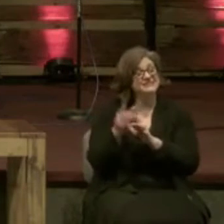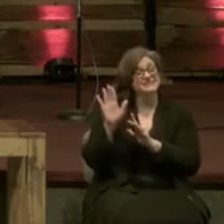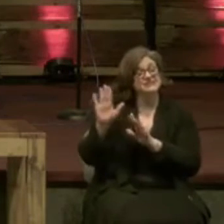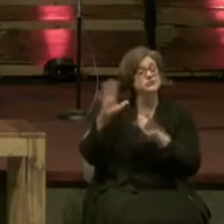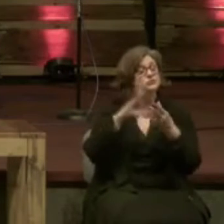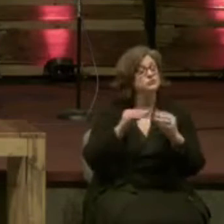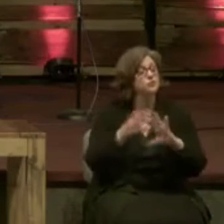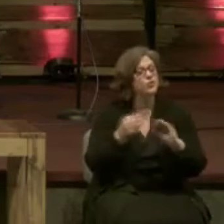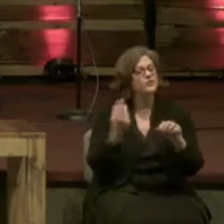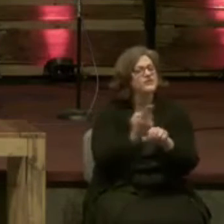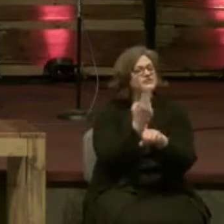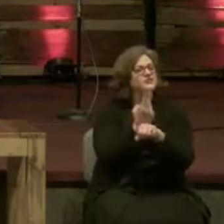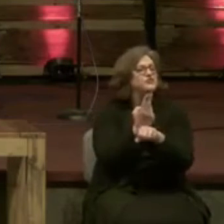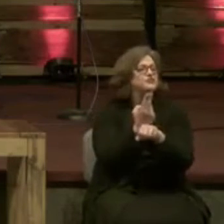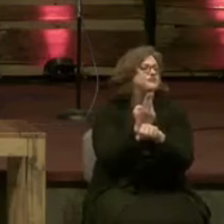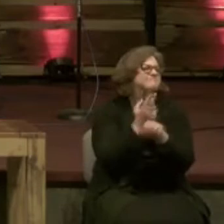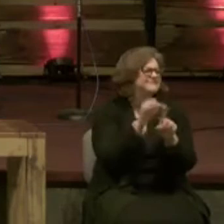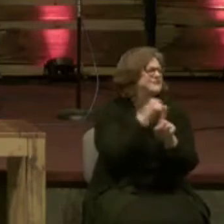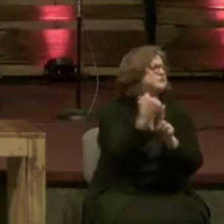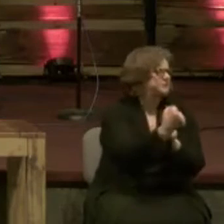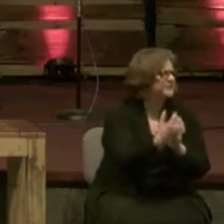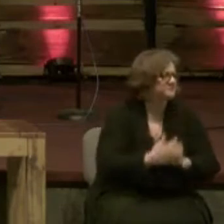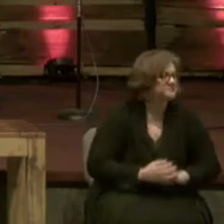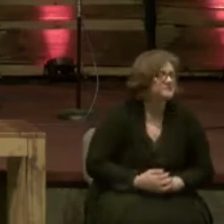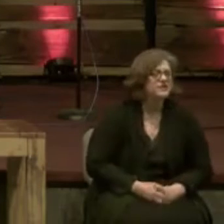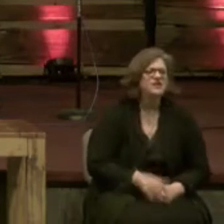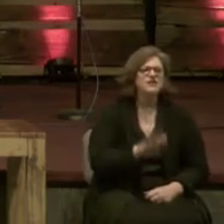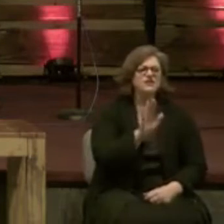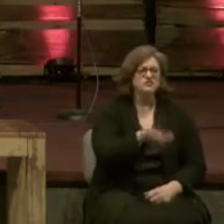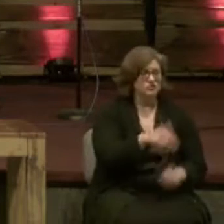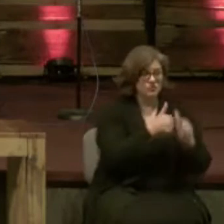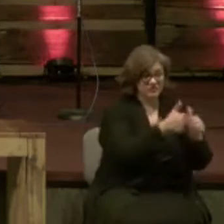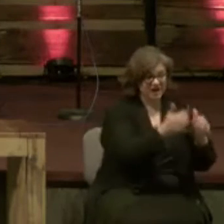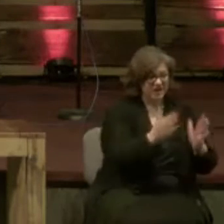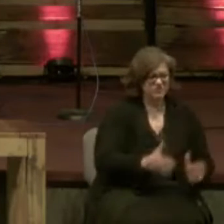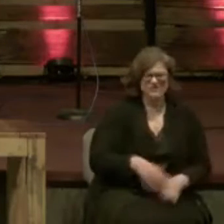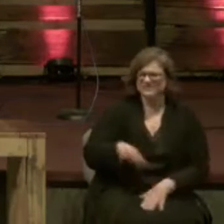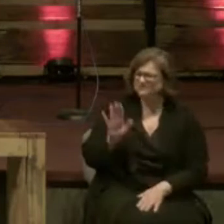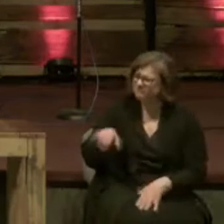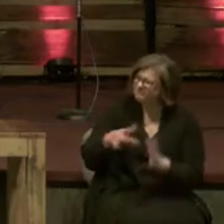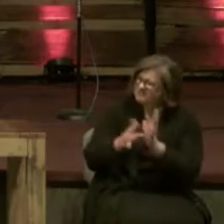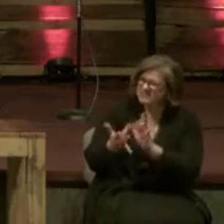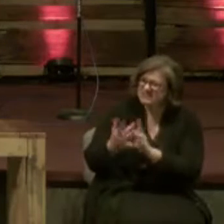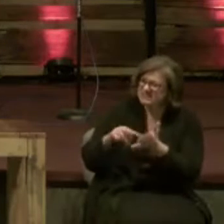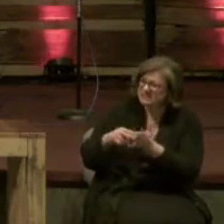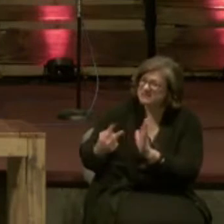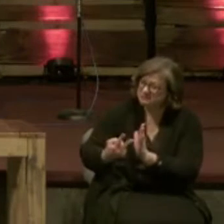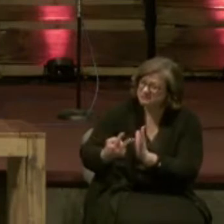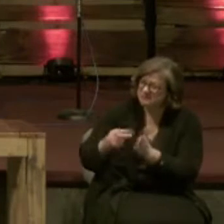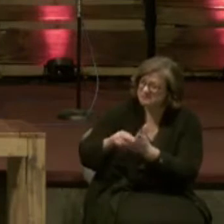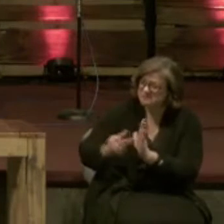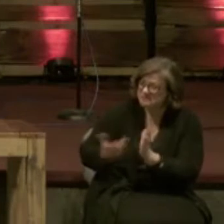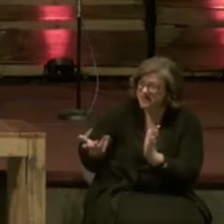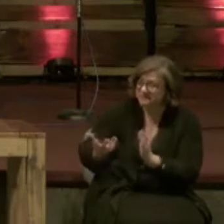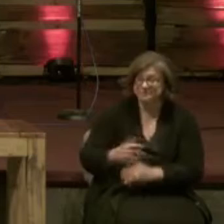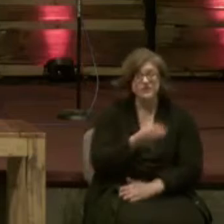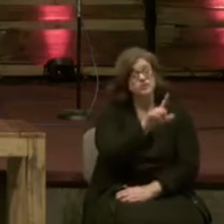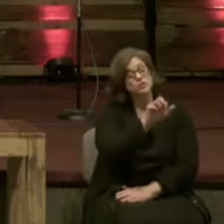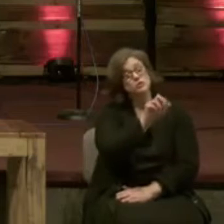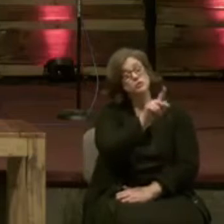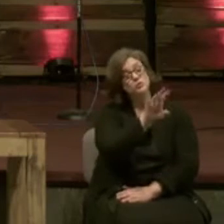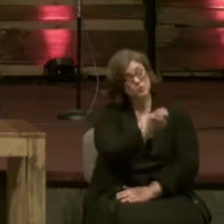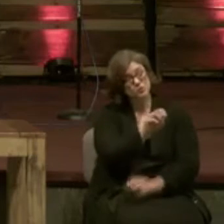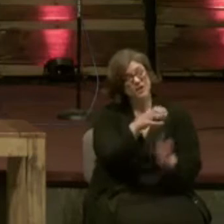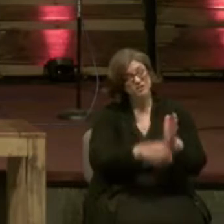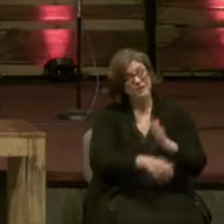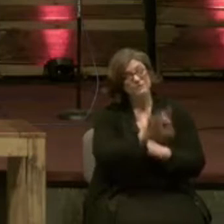to teach them. So they asked him, what's that mean? And this is what he said. You can find the explanation in Luke chapter 8, starting in